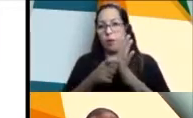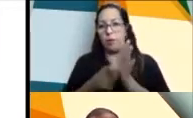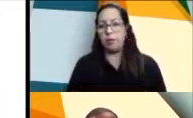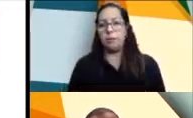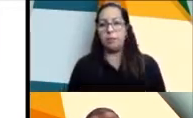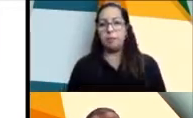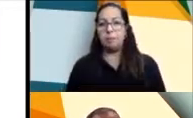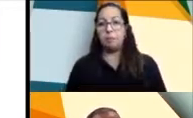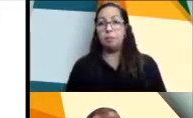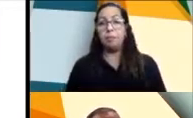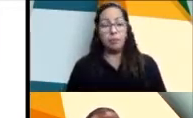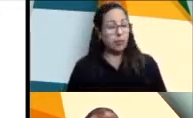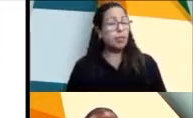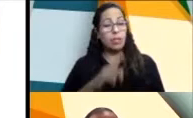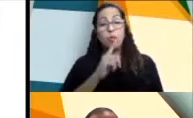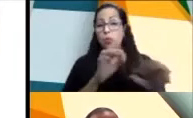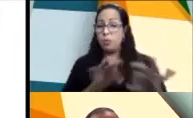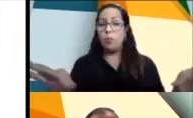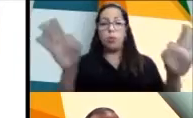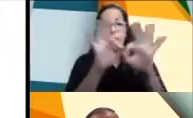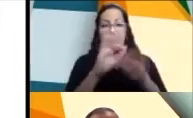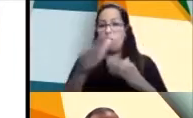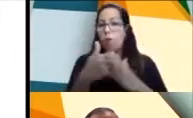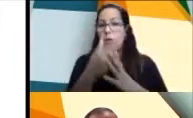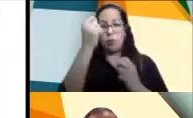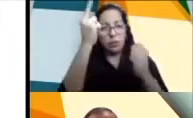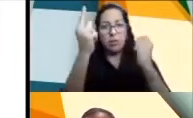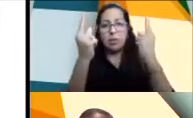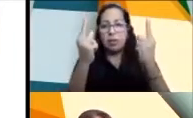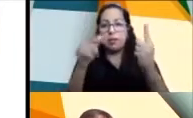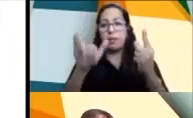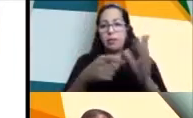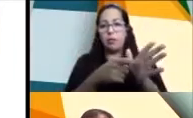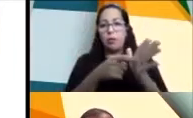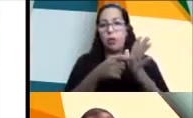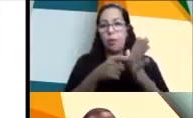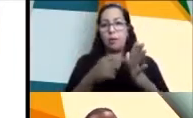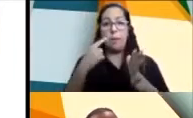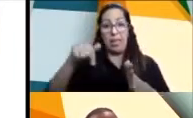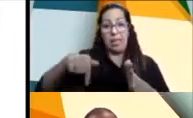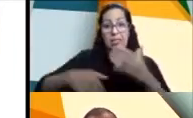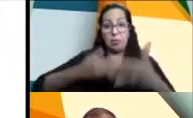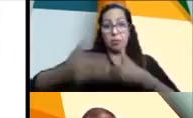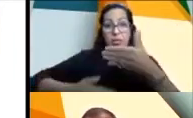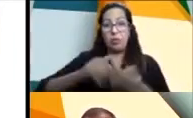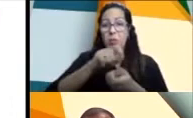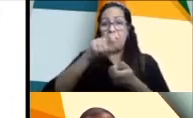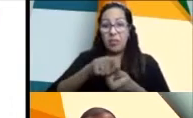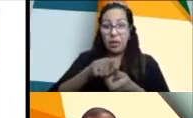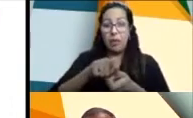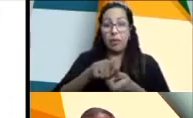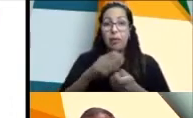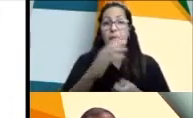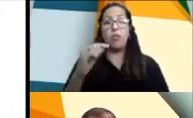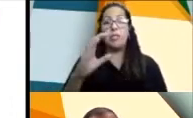is really important that everybody understand the requirements for the procurement process, specifically for